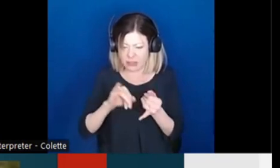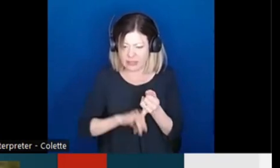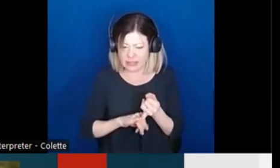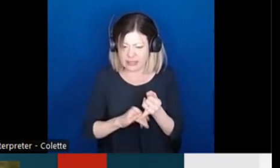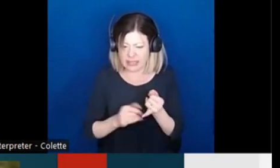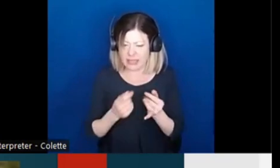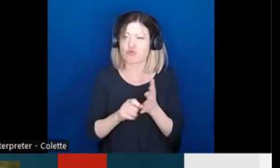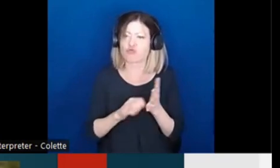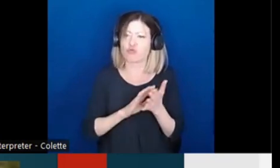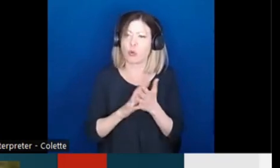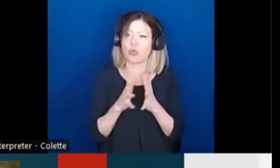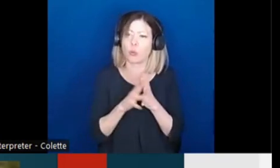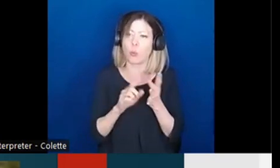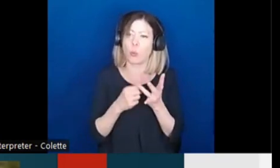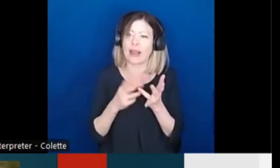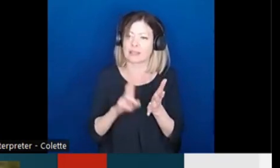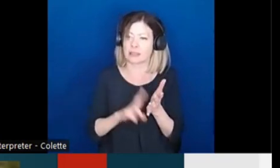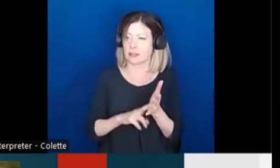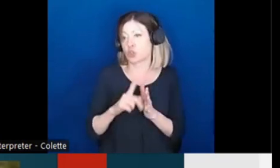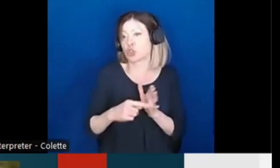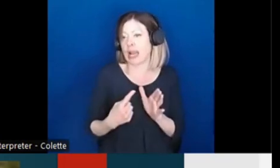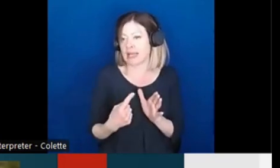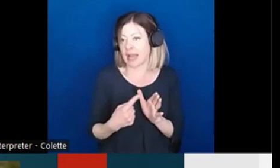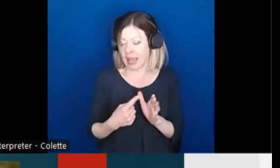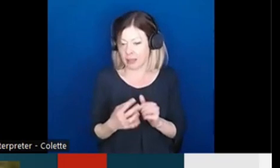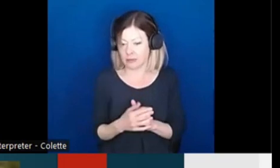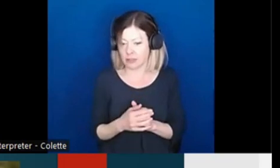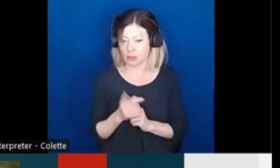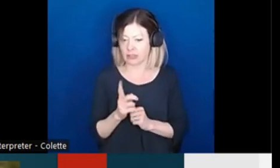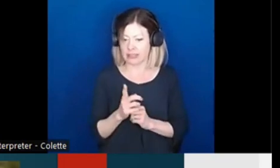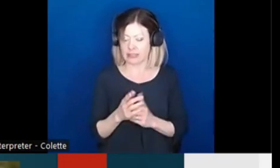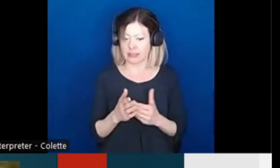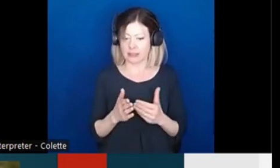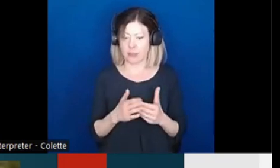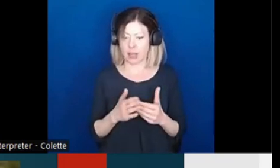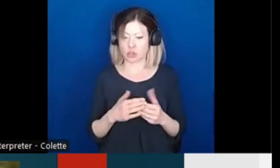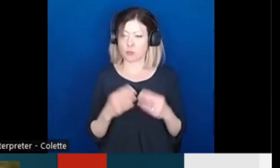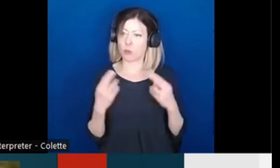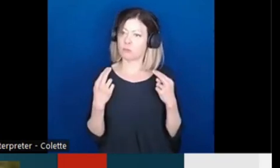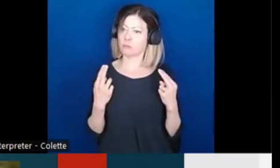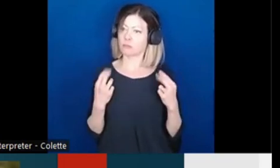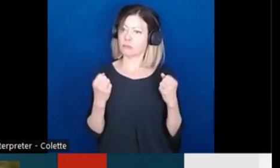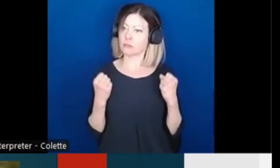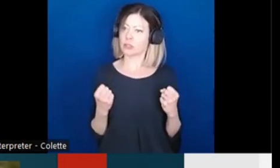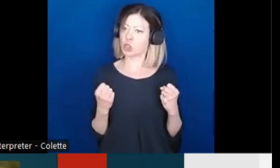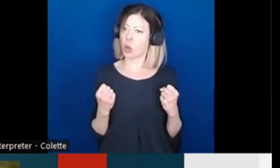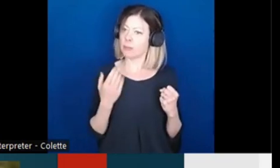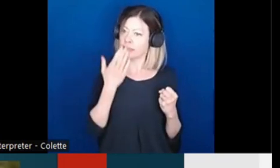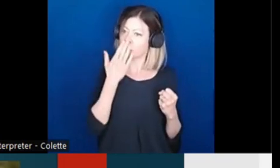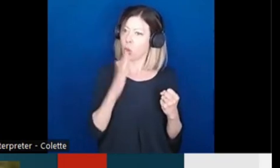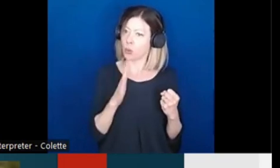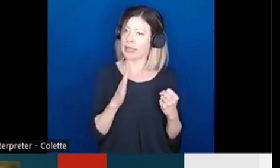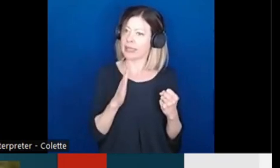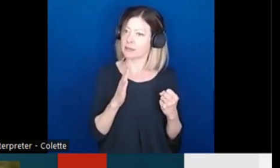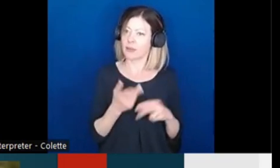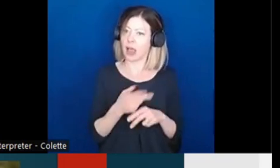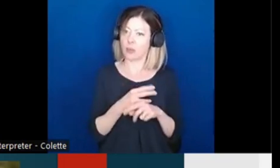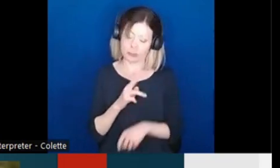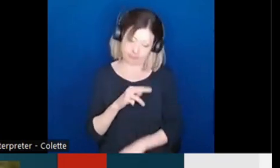and Ruth Wilson. So here you see a much more determined looking Jane Eyre.